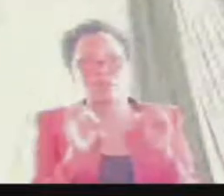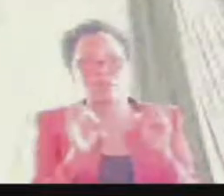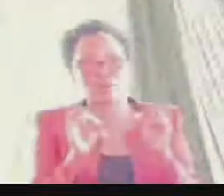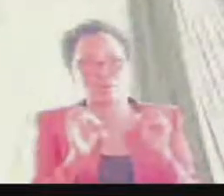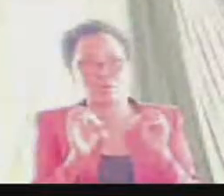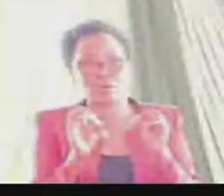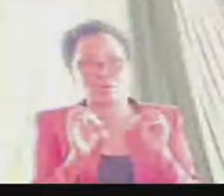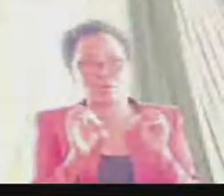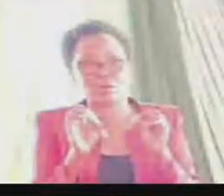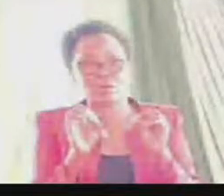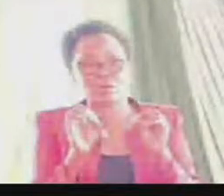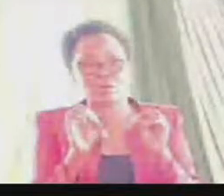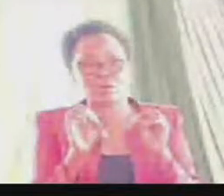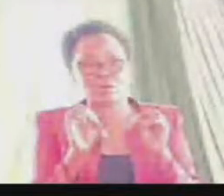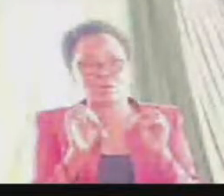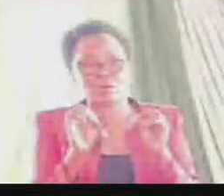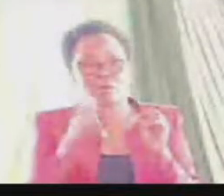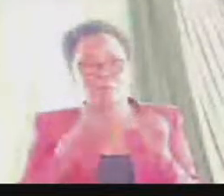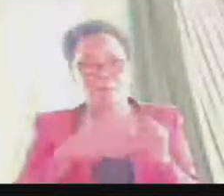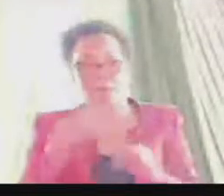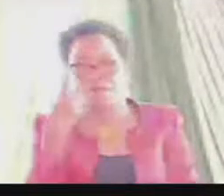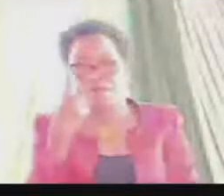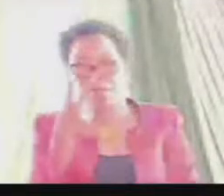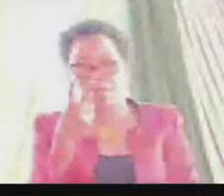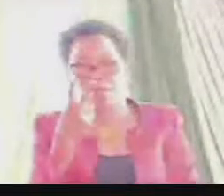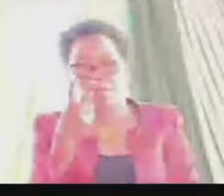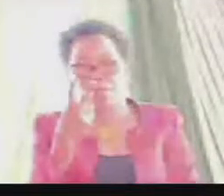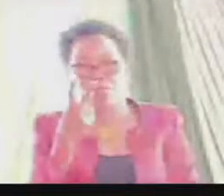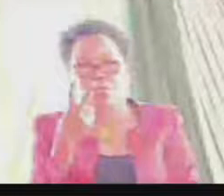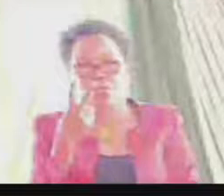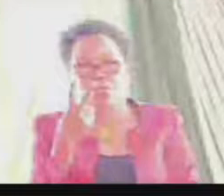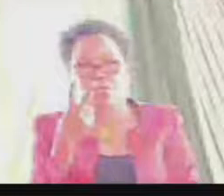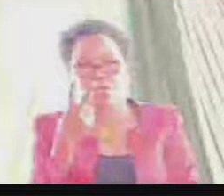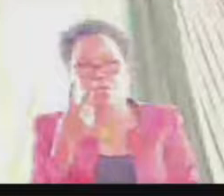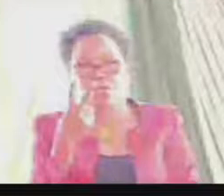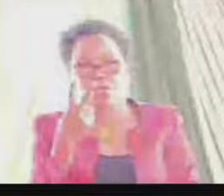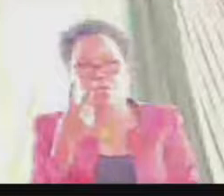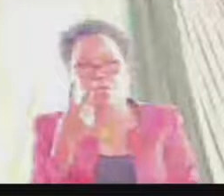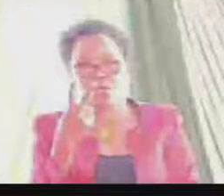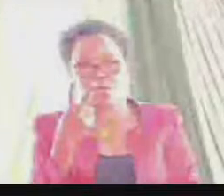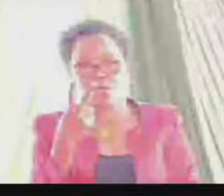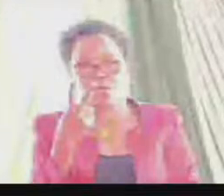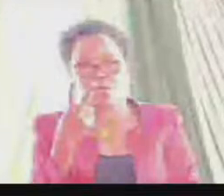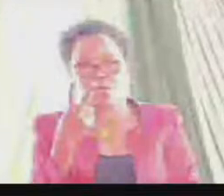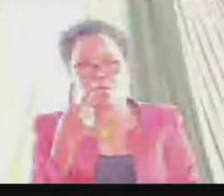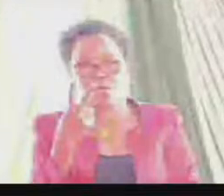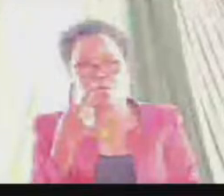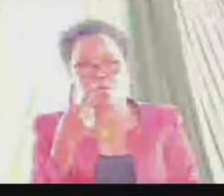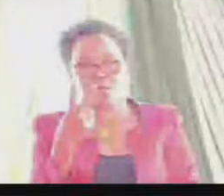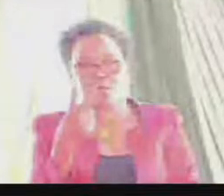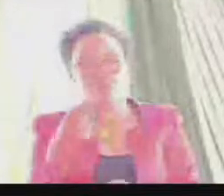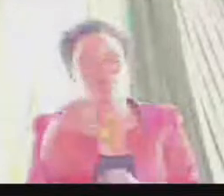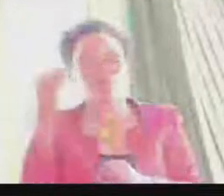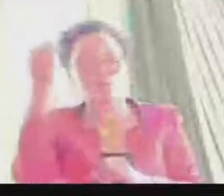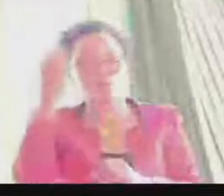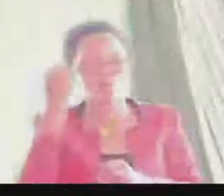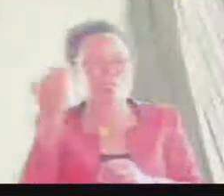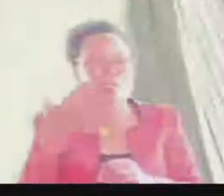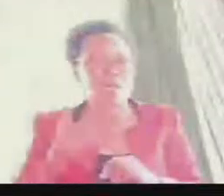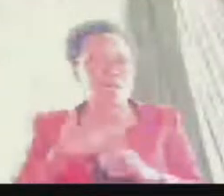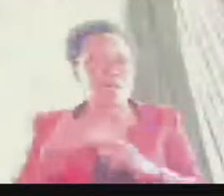There is, in my view, that is okay, because it's the duty of the judiciary. We can't say